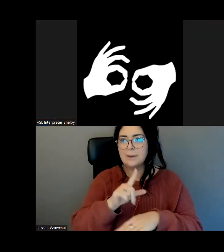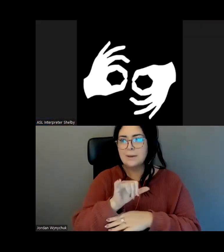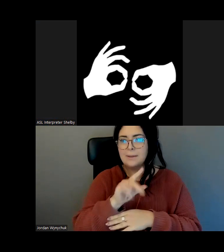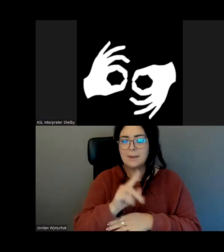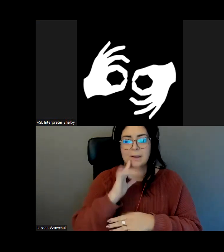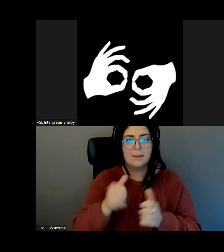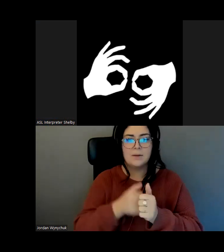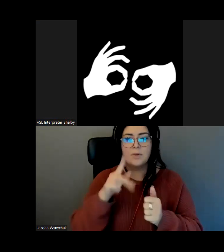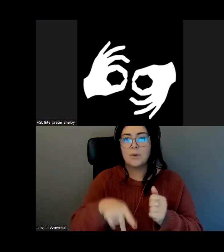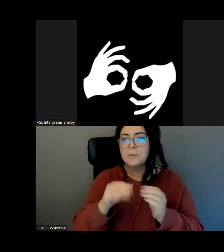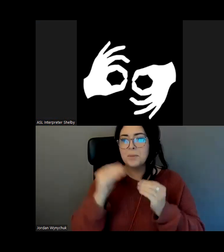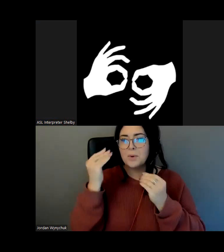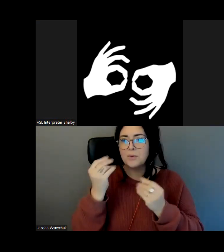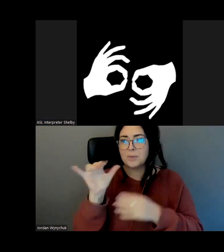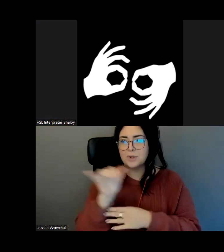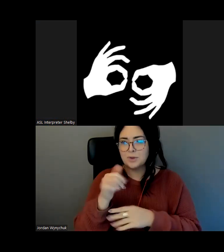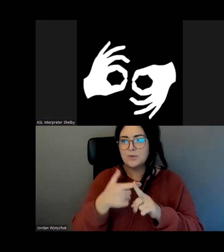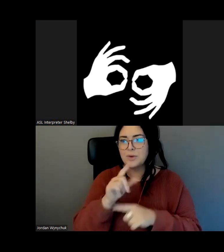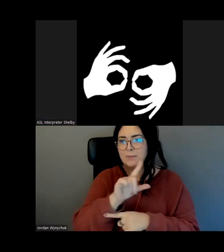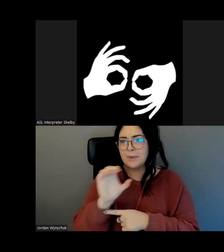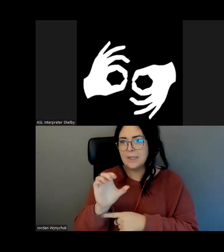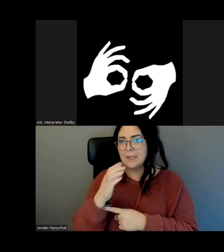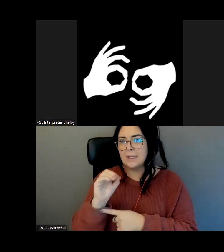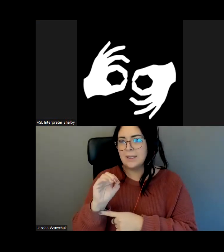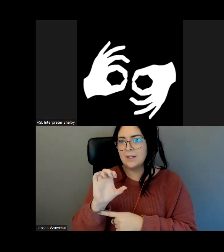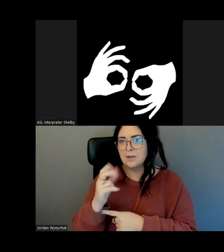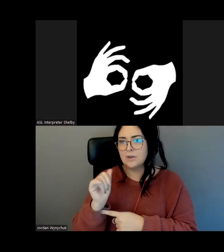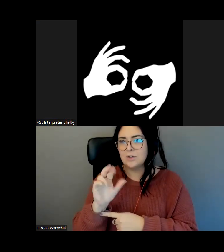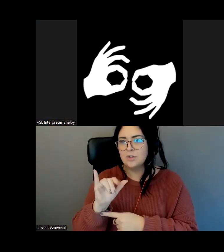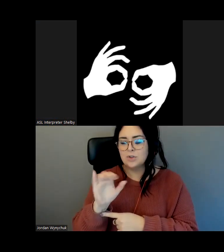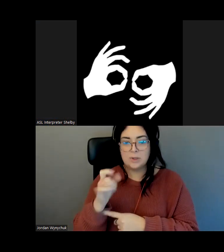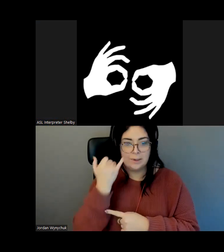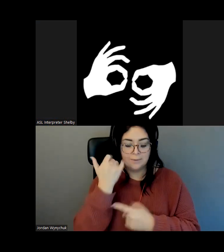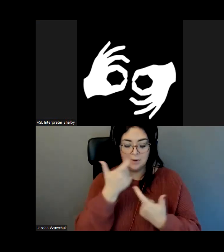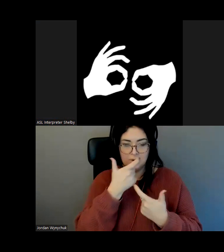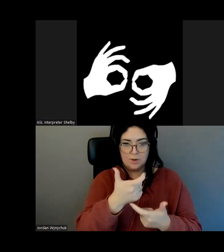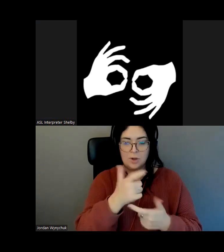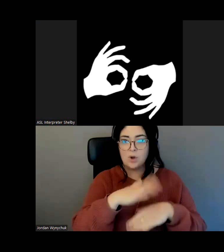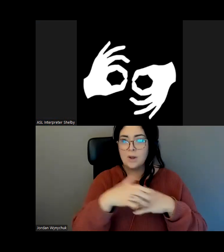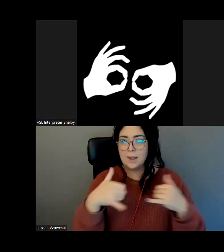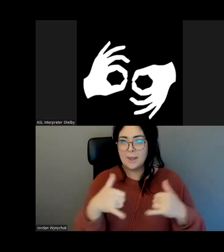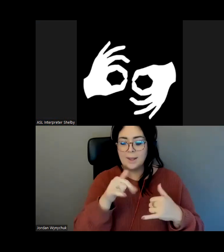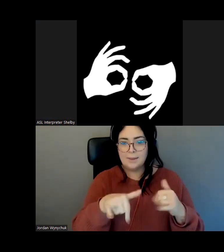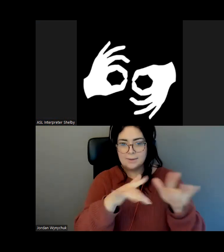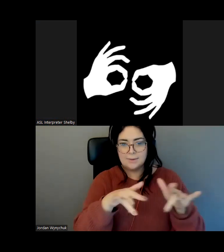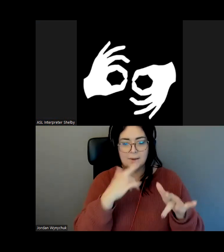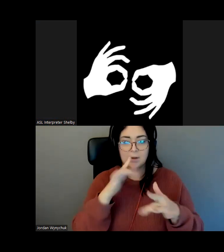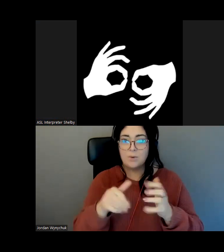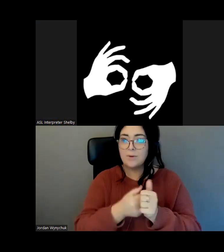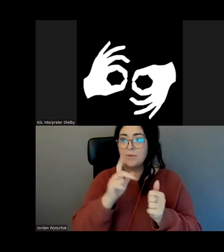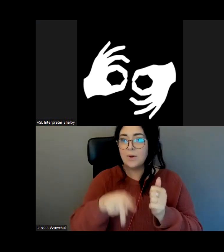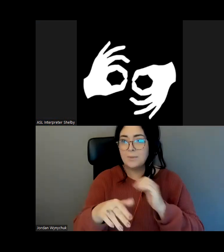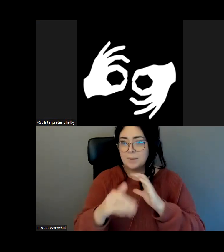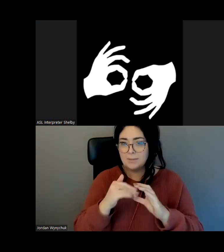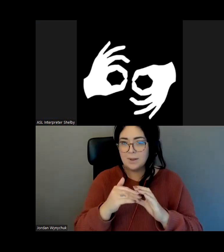follow-up with additional information from Lee and Charlie. And if you are viewing this recorded session online and you would like the follow-up email, all